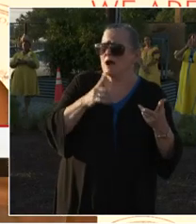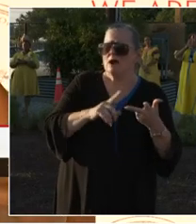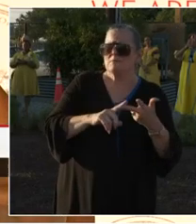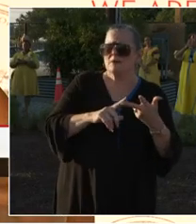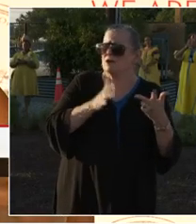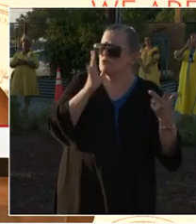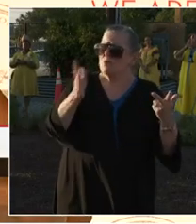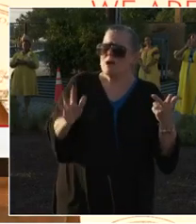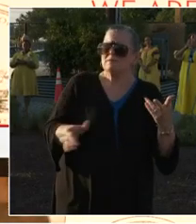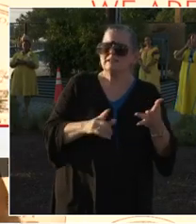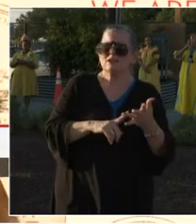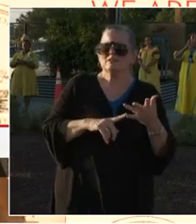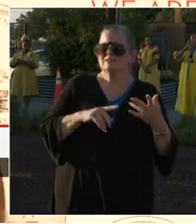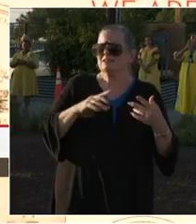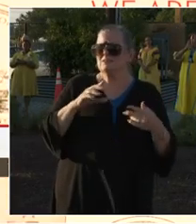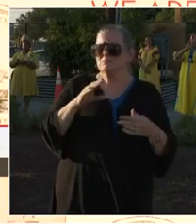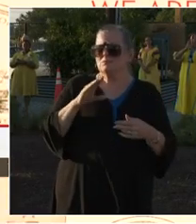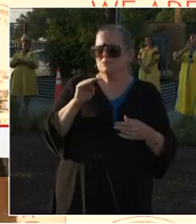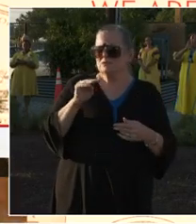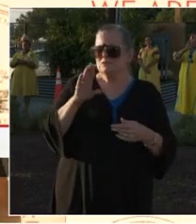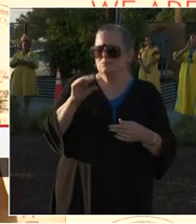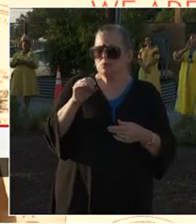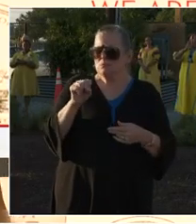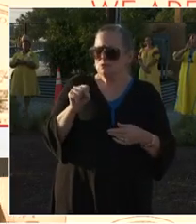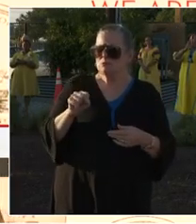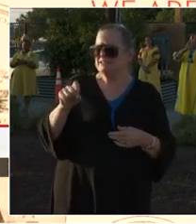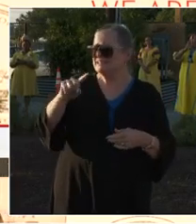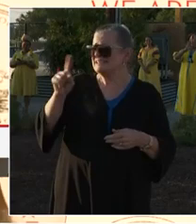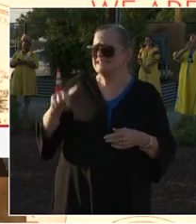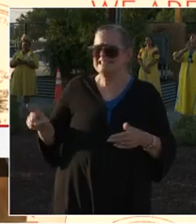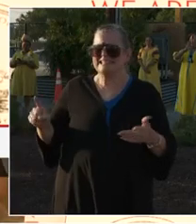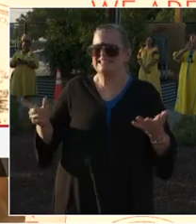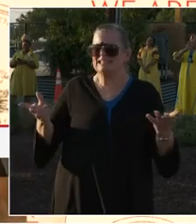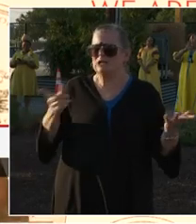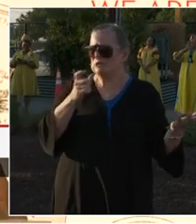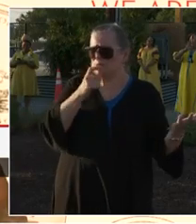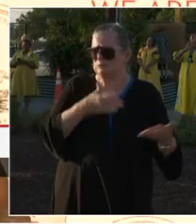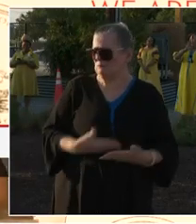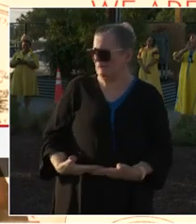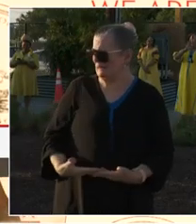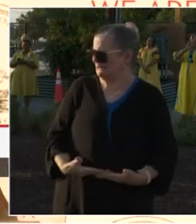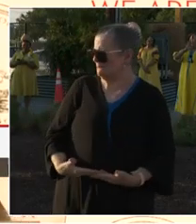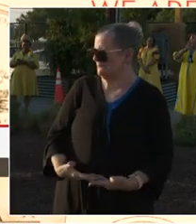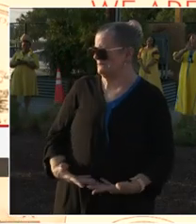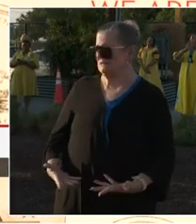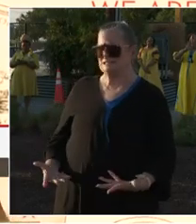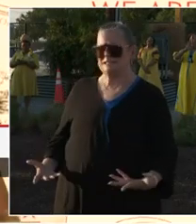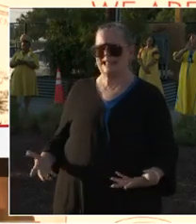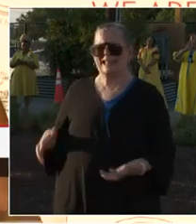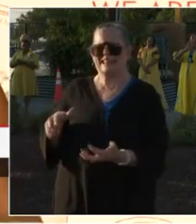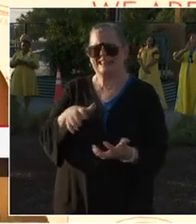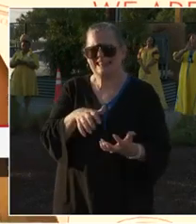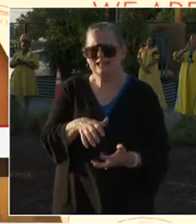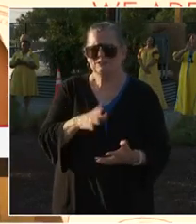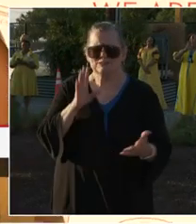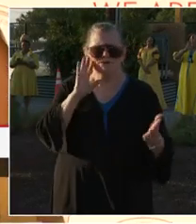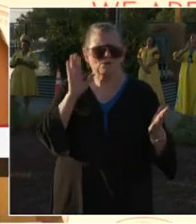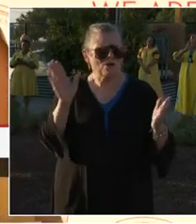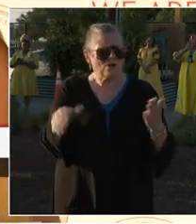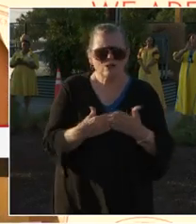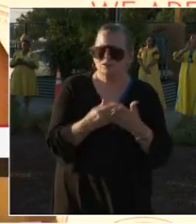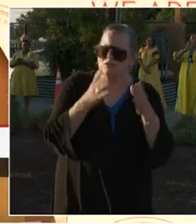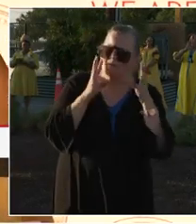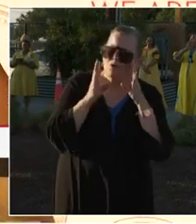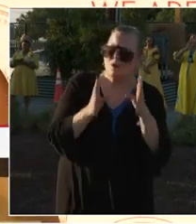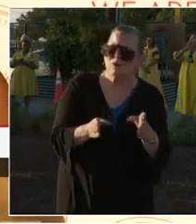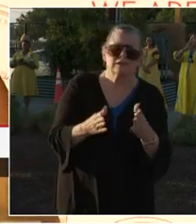millennials, boomers, Zs, babies, who are very focused on